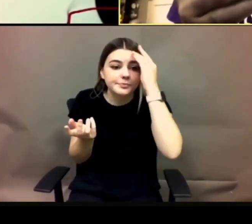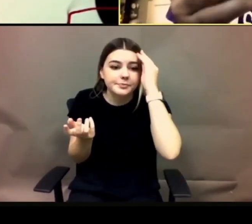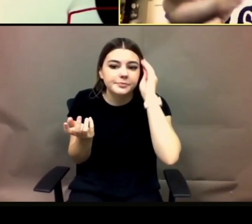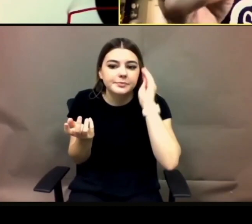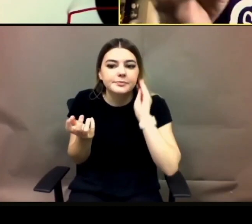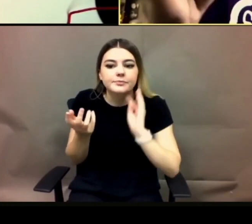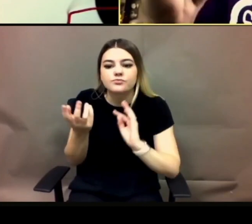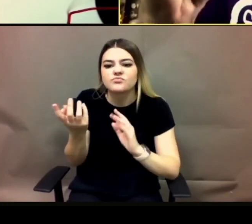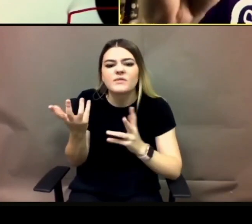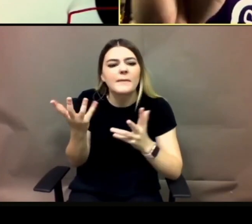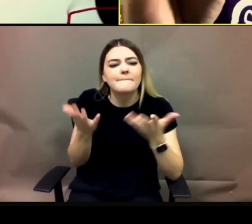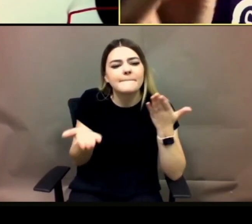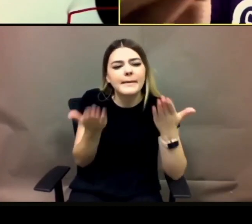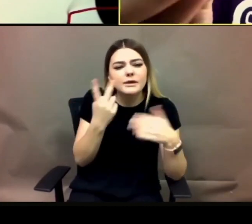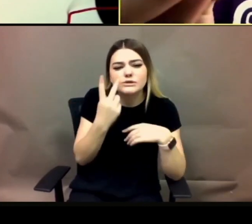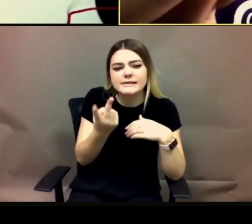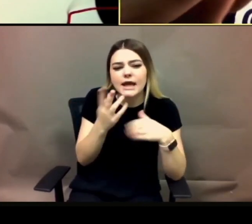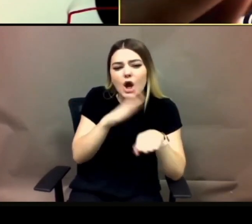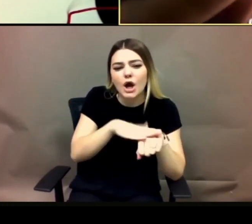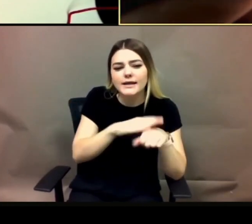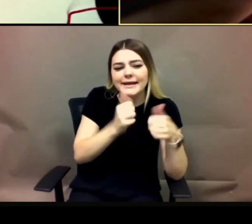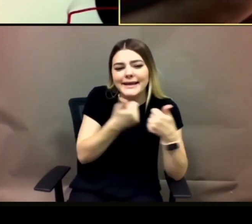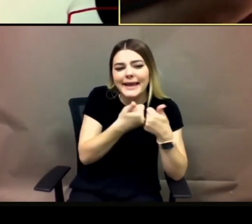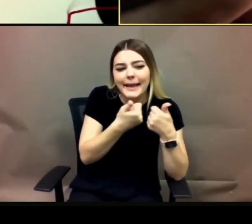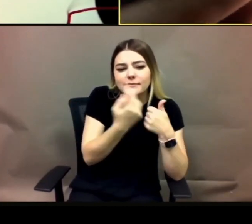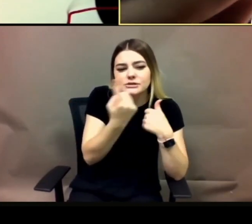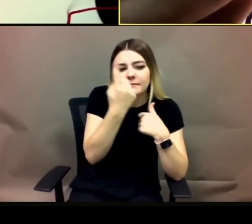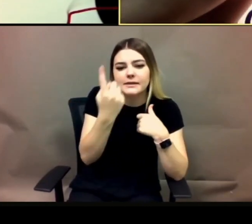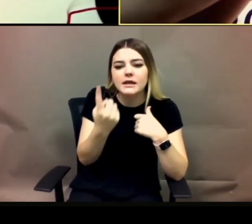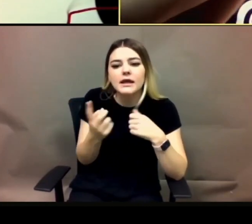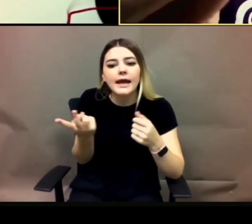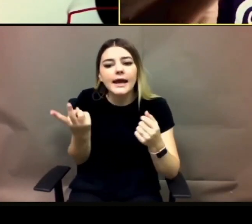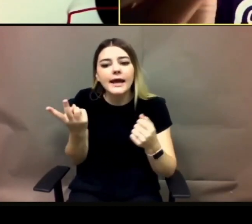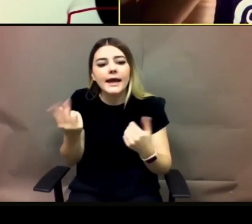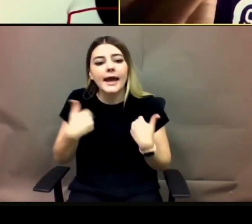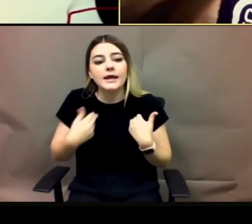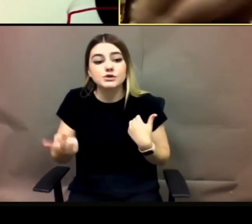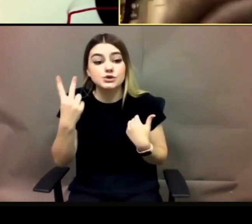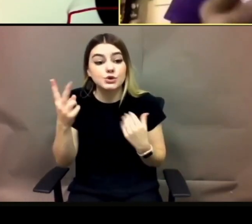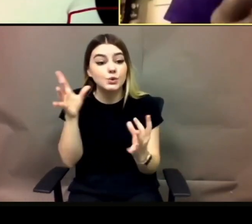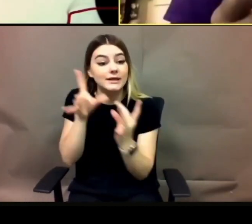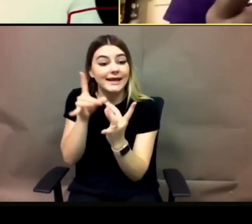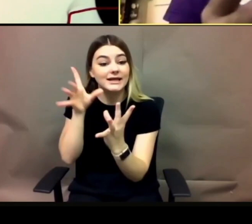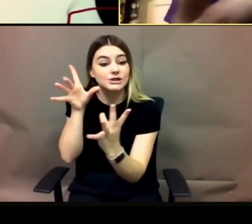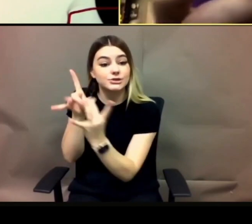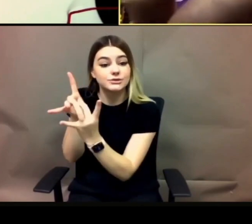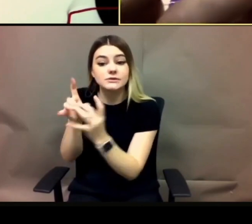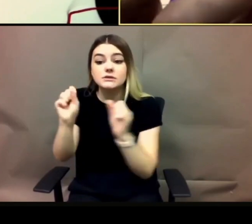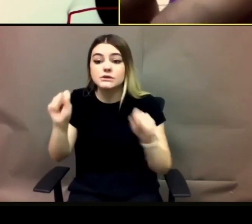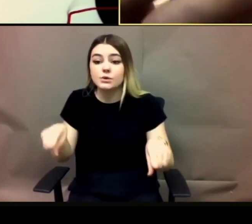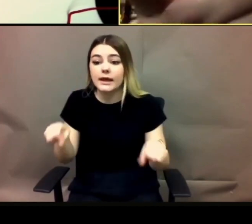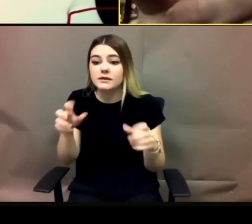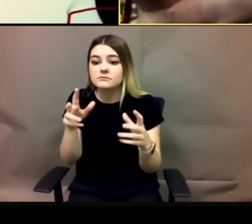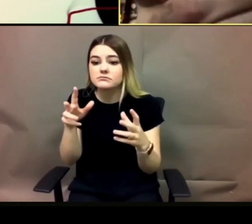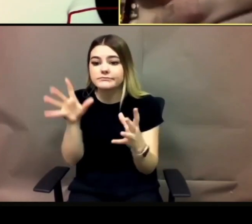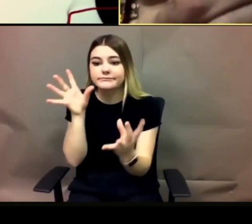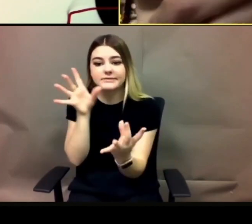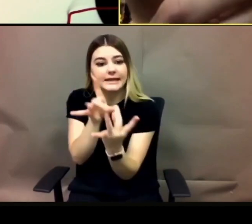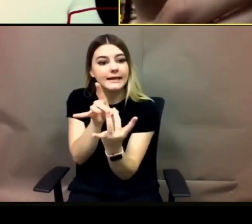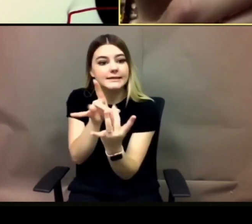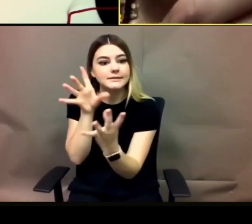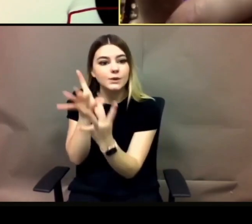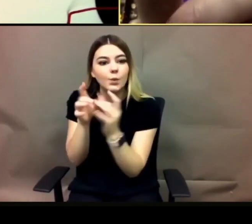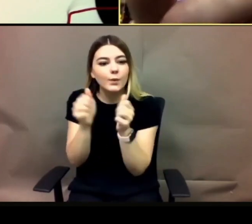game. And it just has these two little connectors. And you can just connect them with alligator